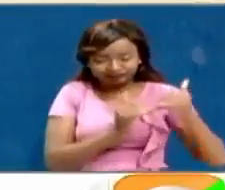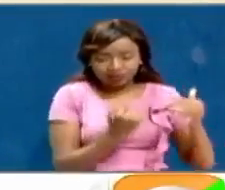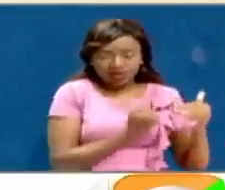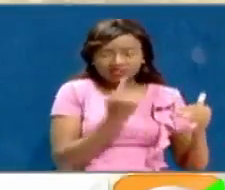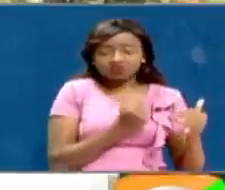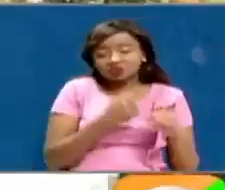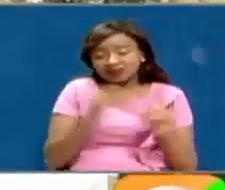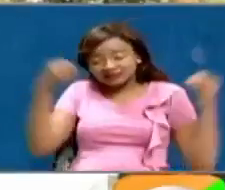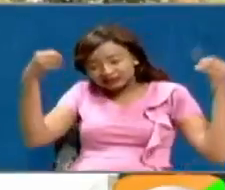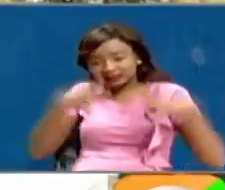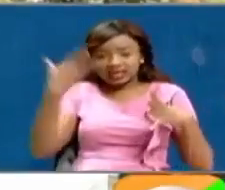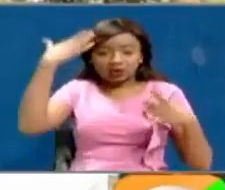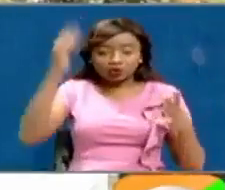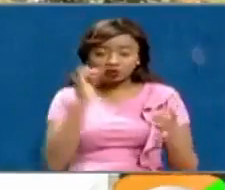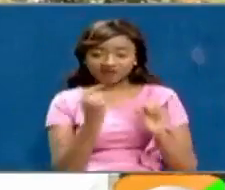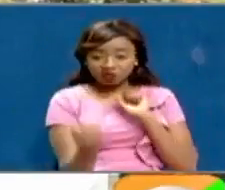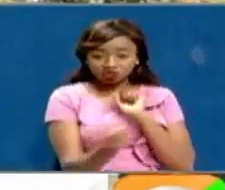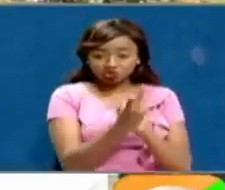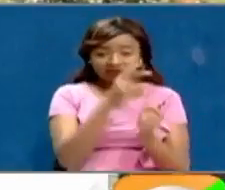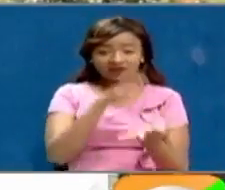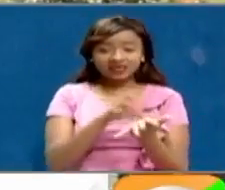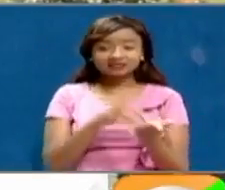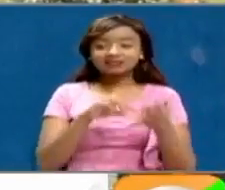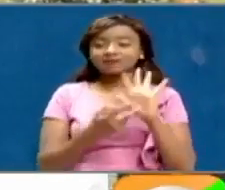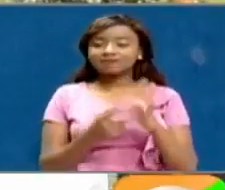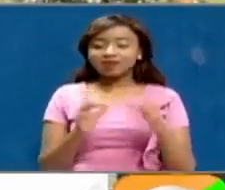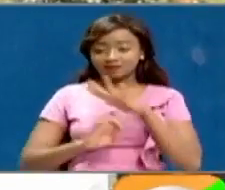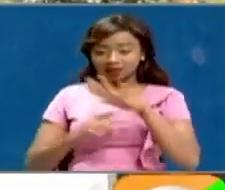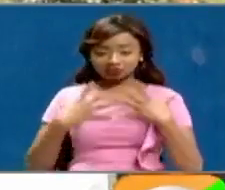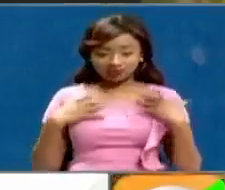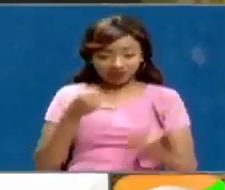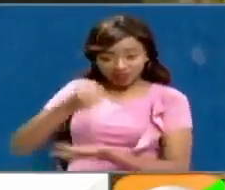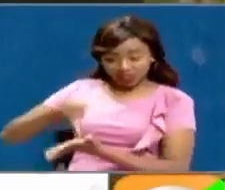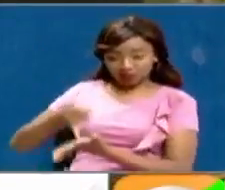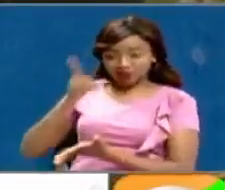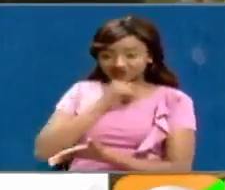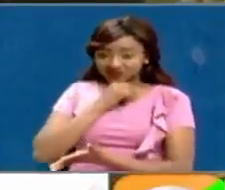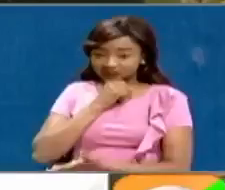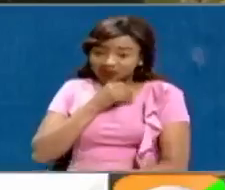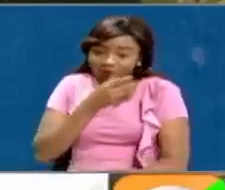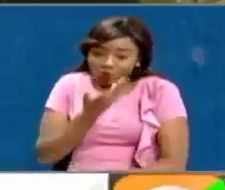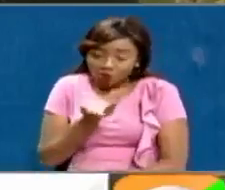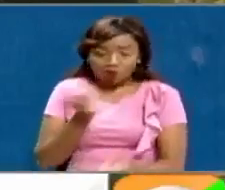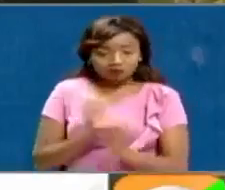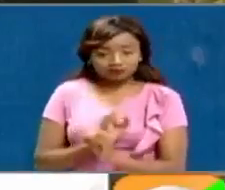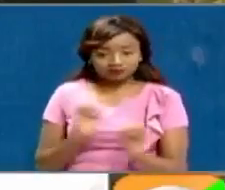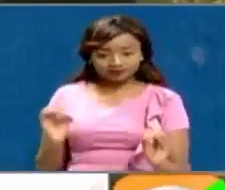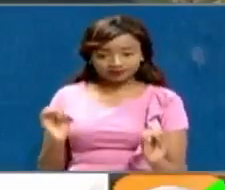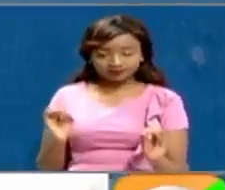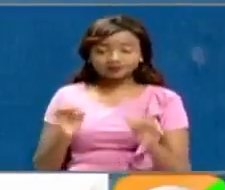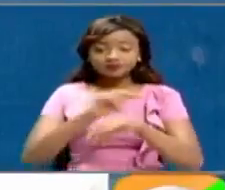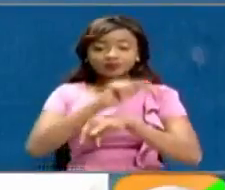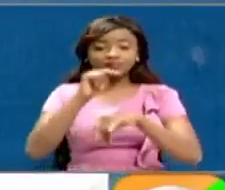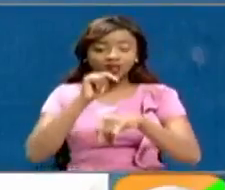is no immediate clarity on whether the 12 cases have been accounted for by the Ministry of Health, which did not factor them in the Tuesday update.